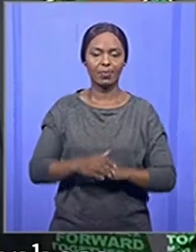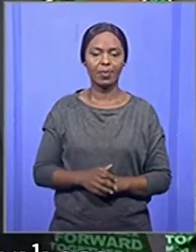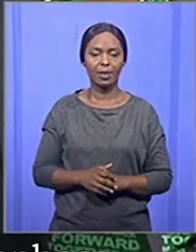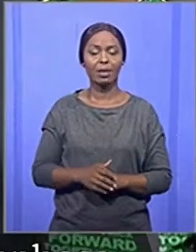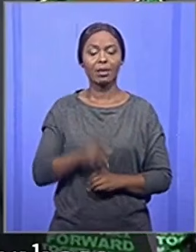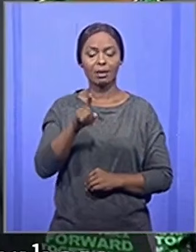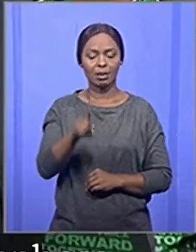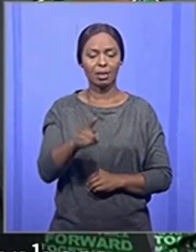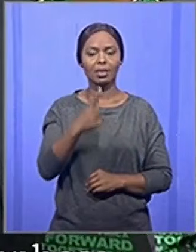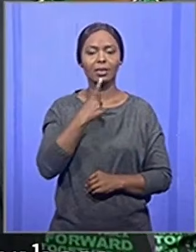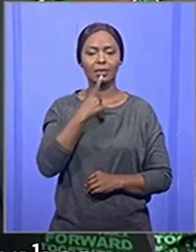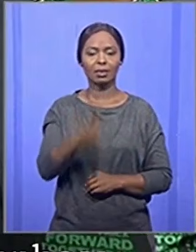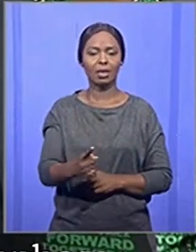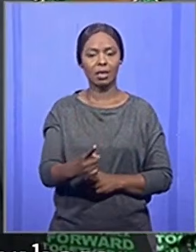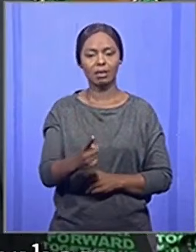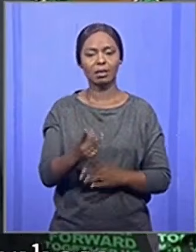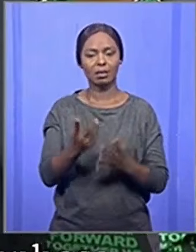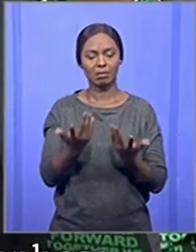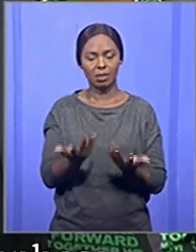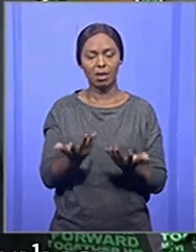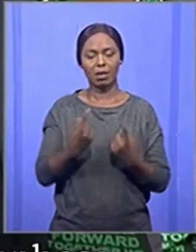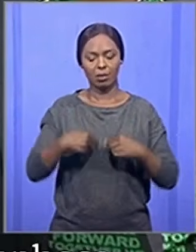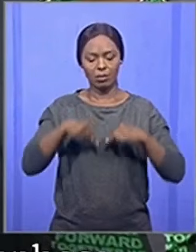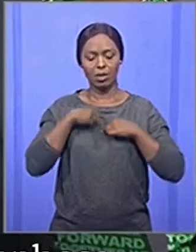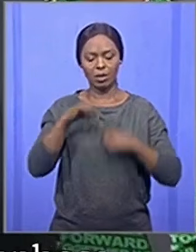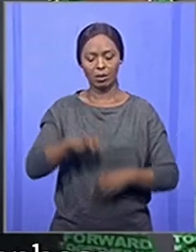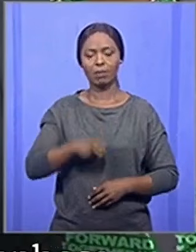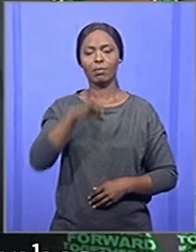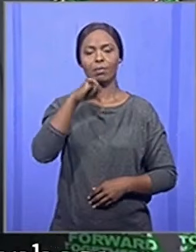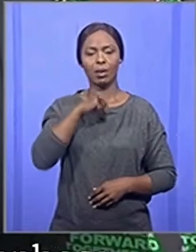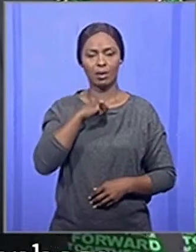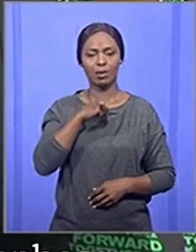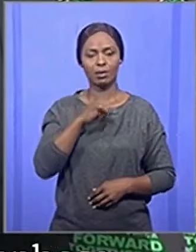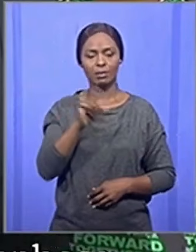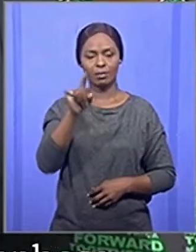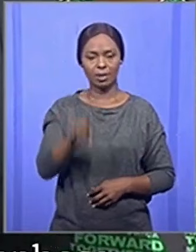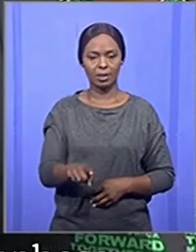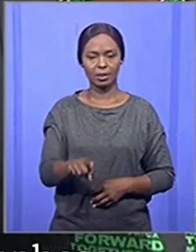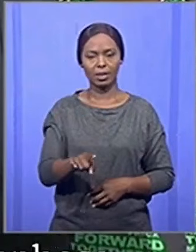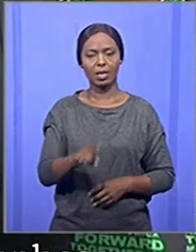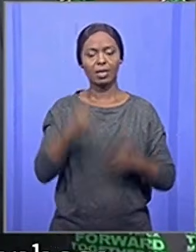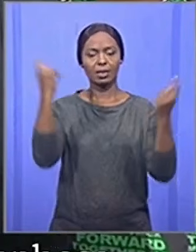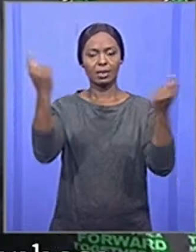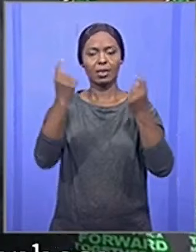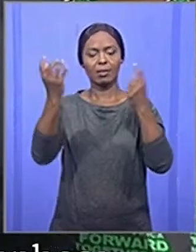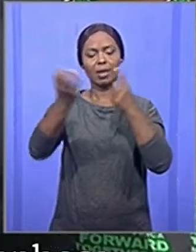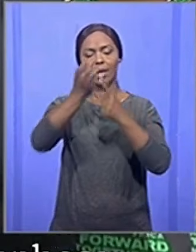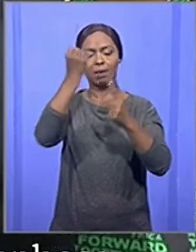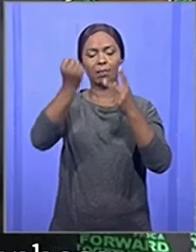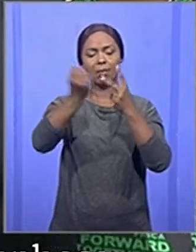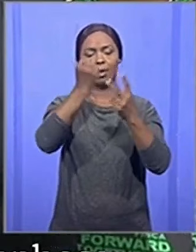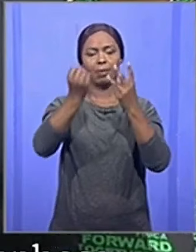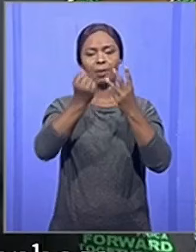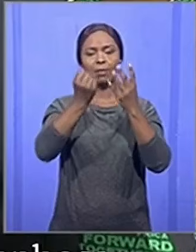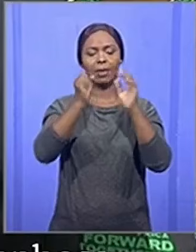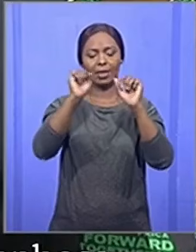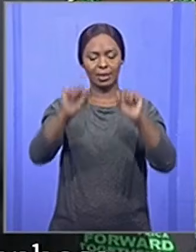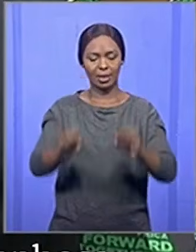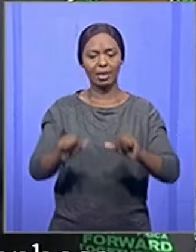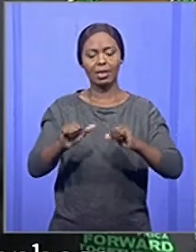let us be proud South Africans and celebrate our achievements. Much as we may